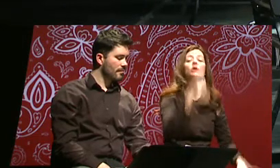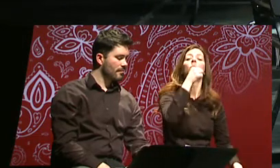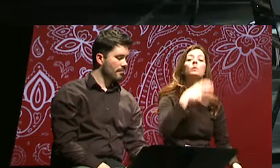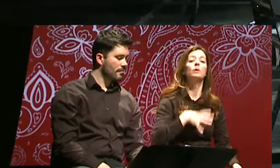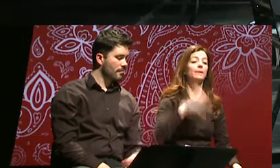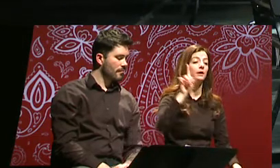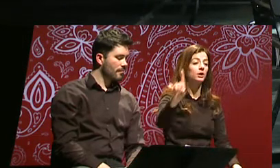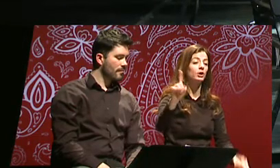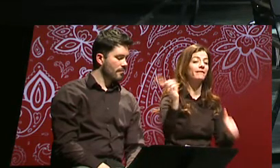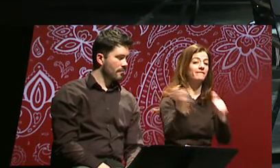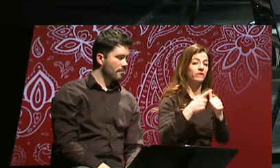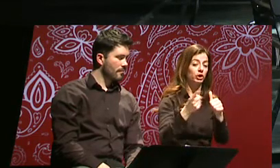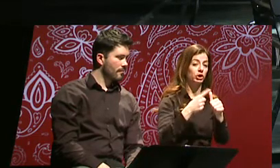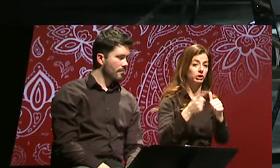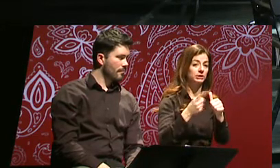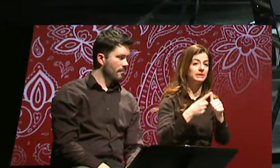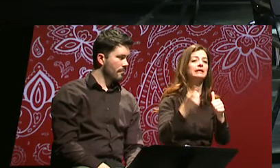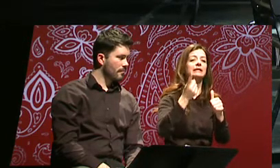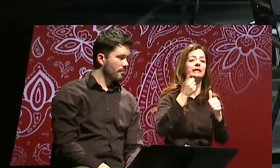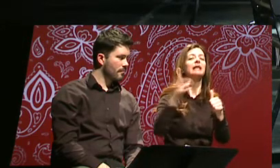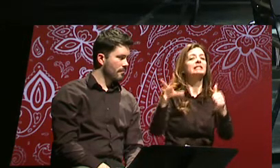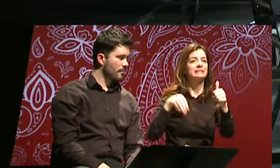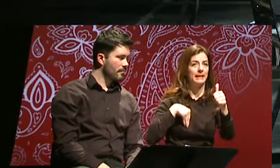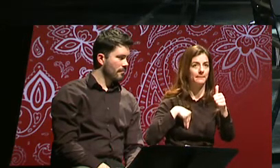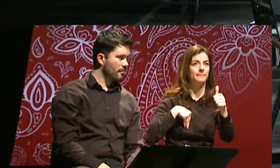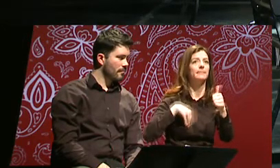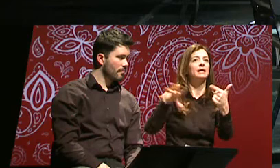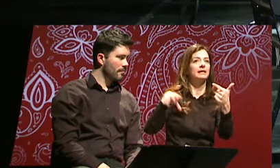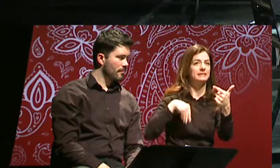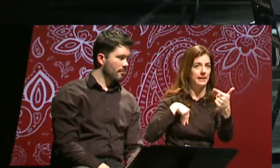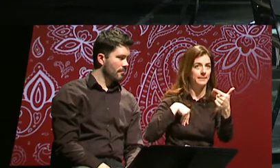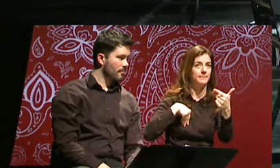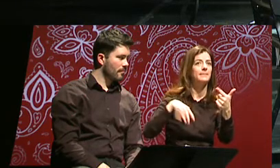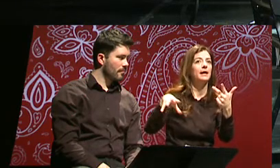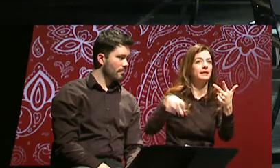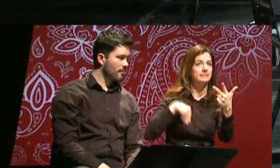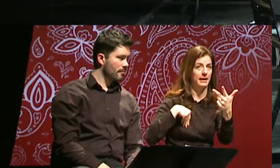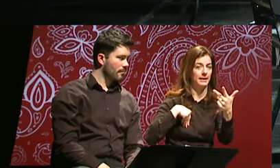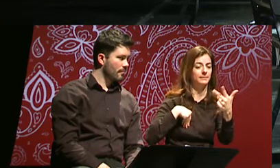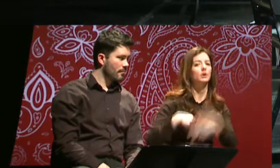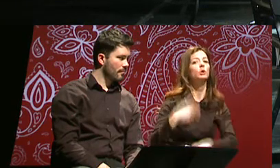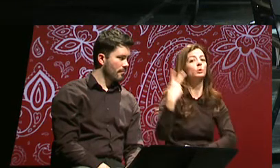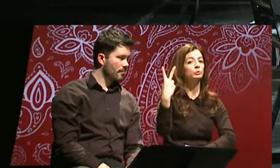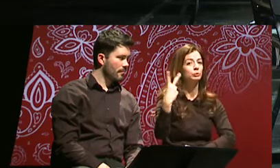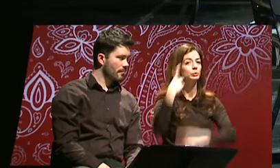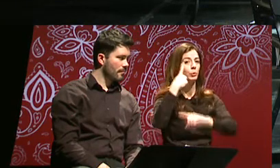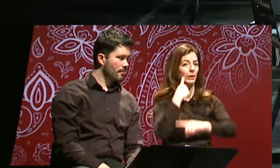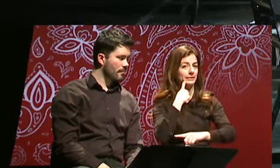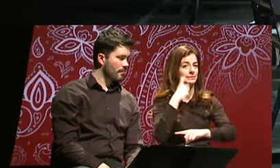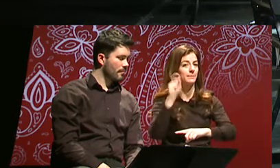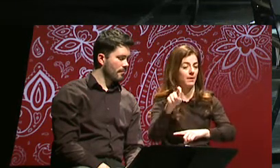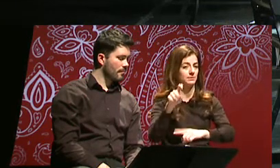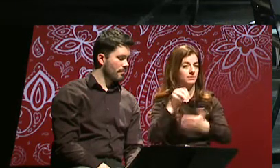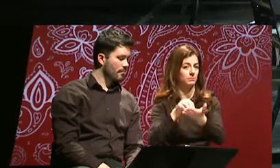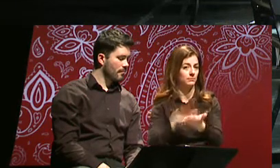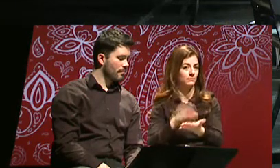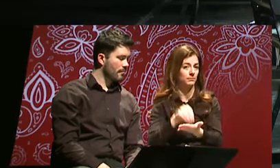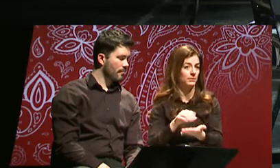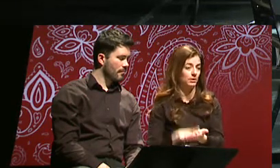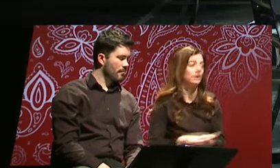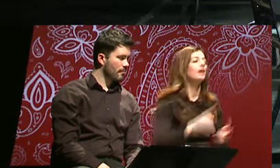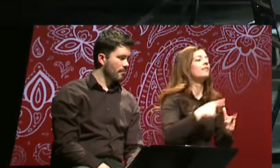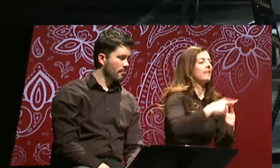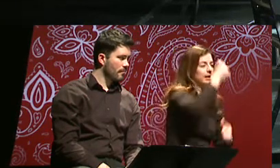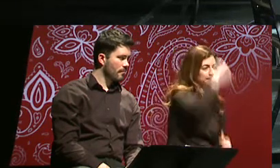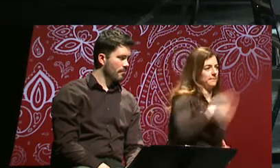to say she accepts the marriage three different times with two witnesses. Then the groom is asked. Four. The